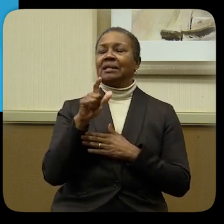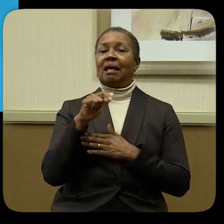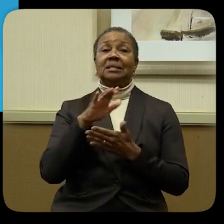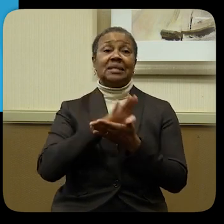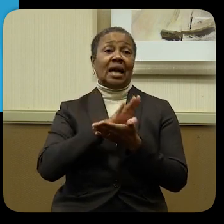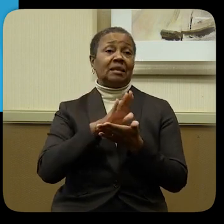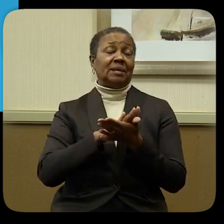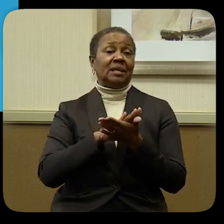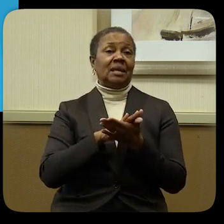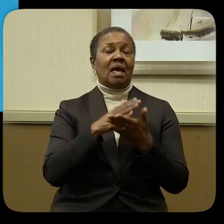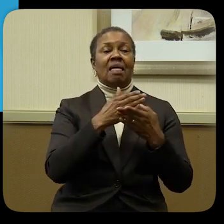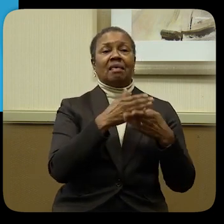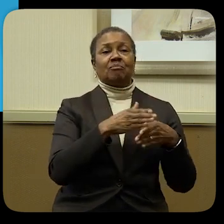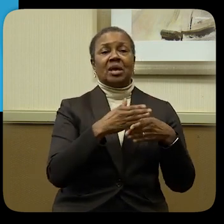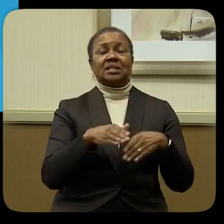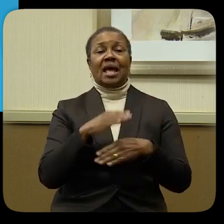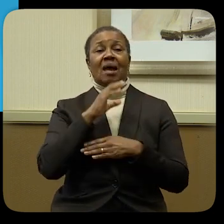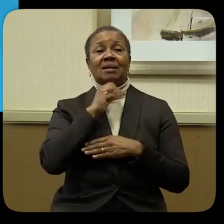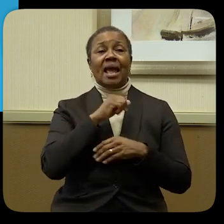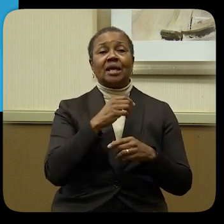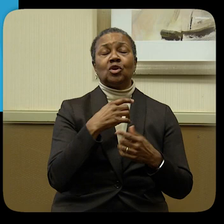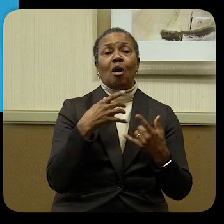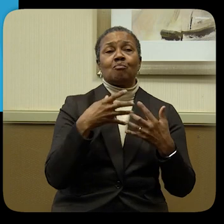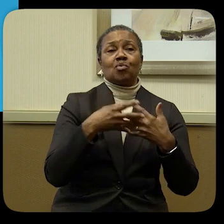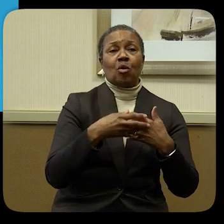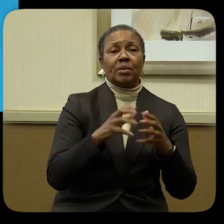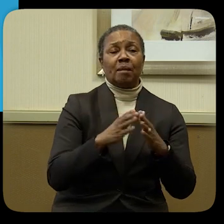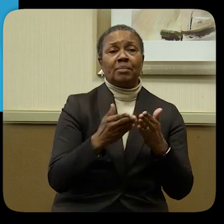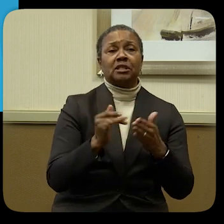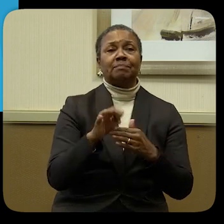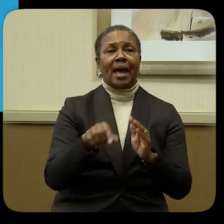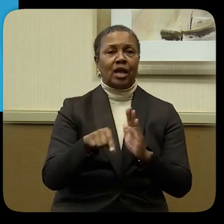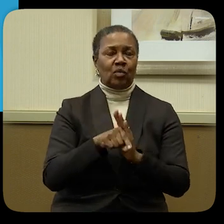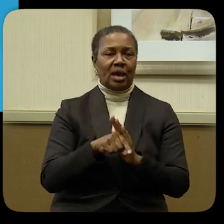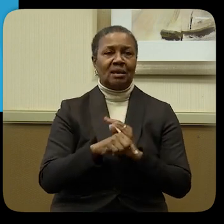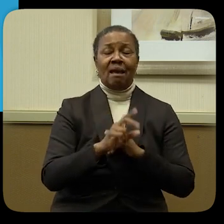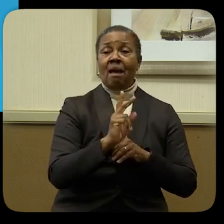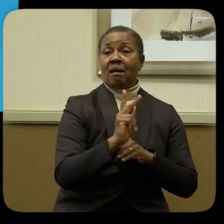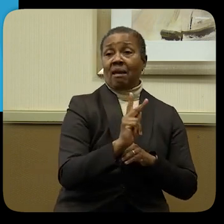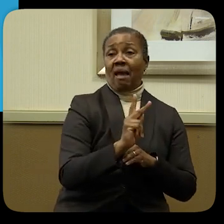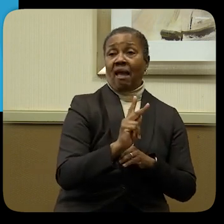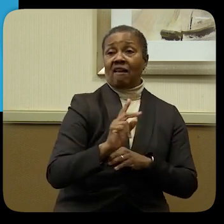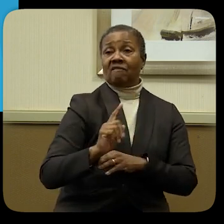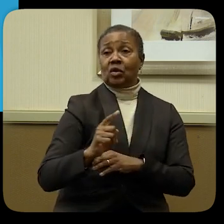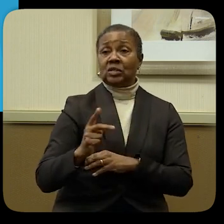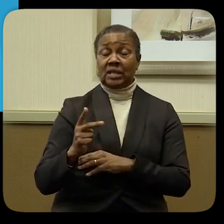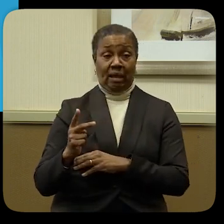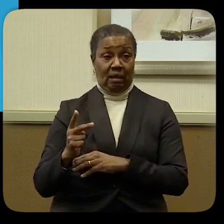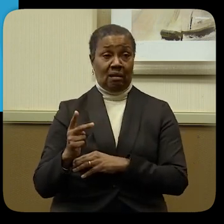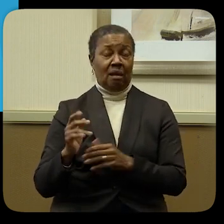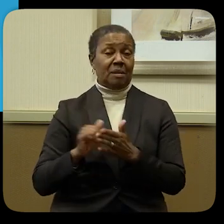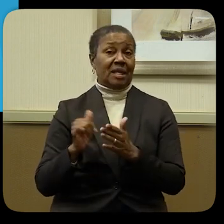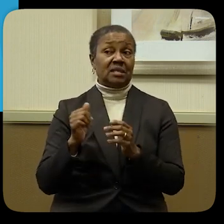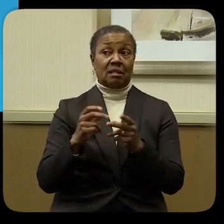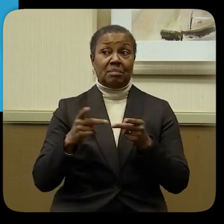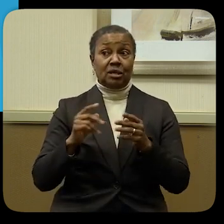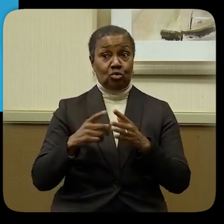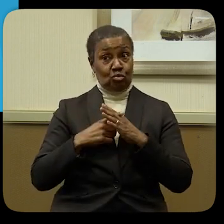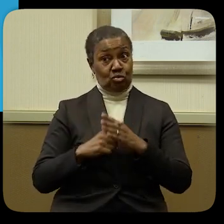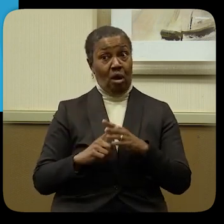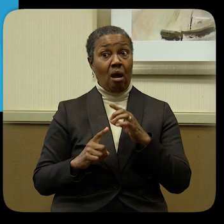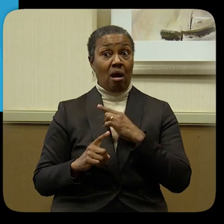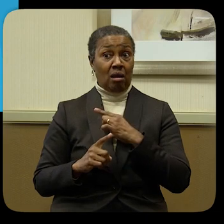down age-appropriate books by grade, for kindergarten, first grade, second grade. So that might be another place to